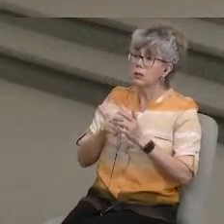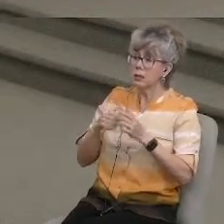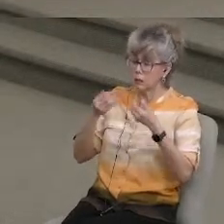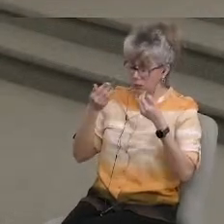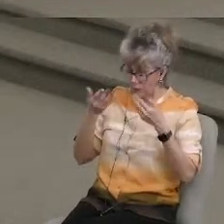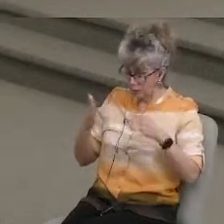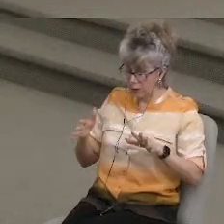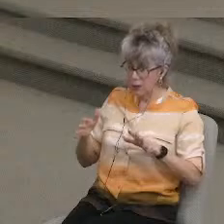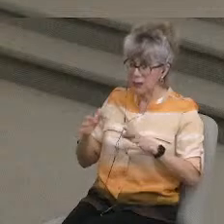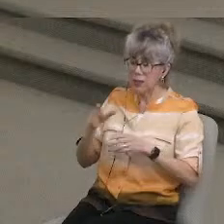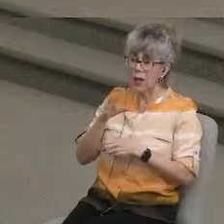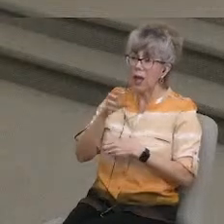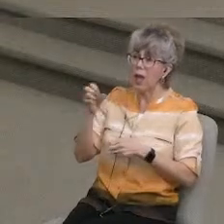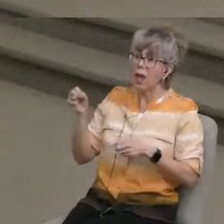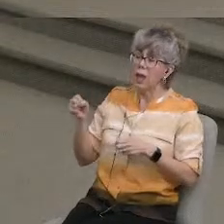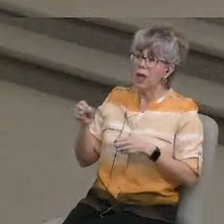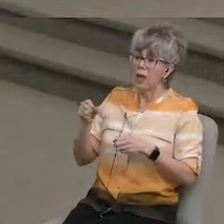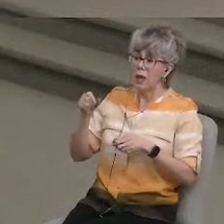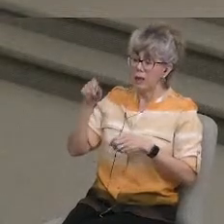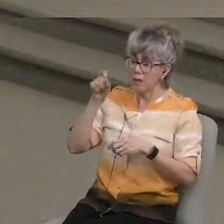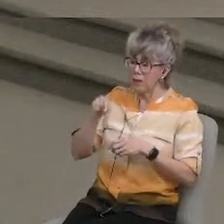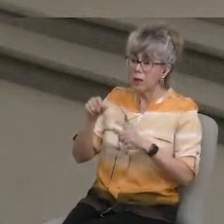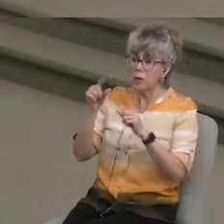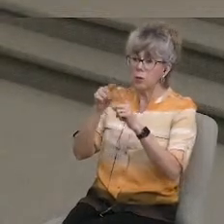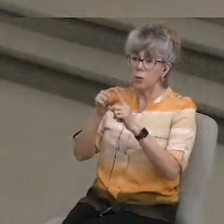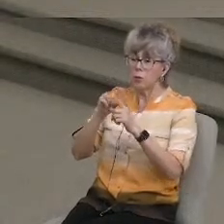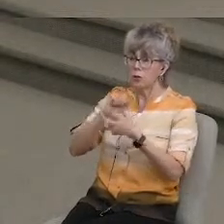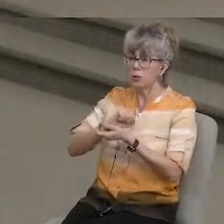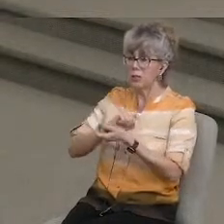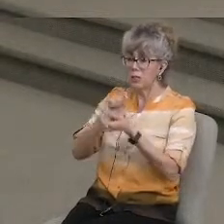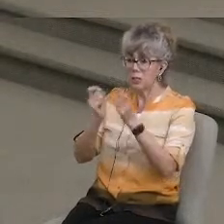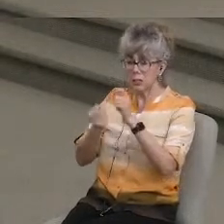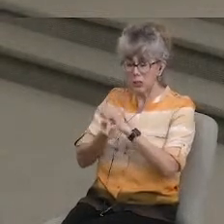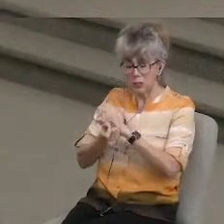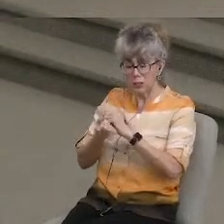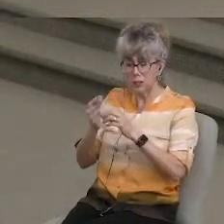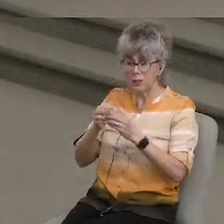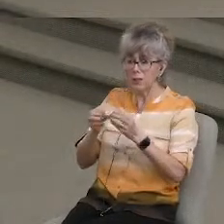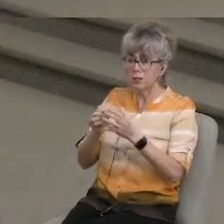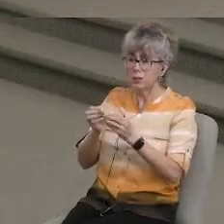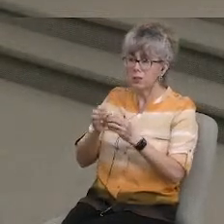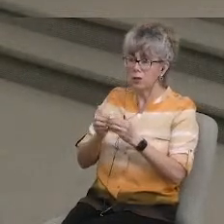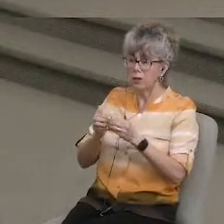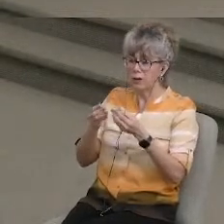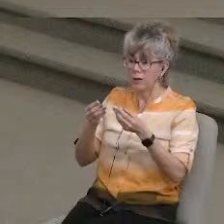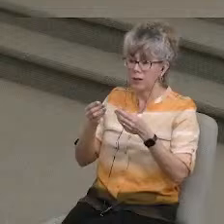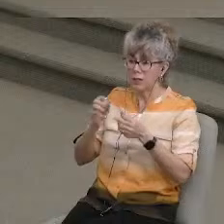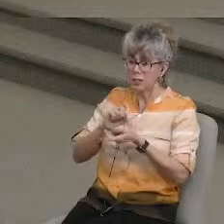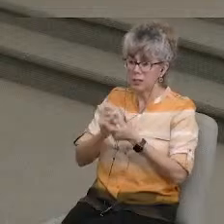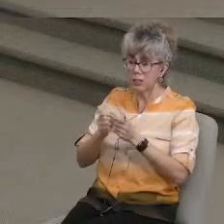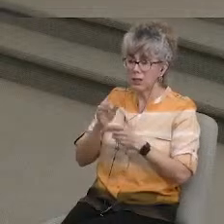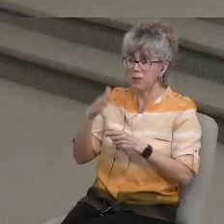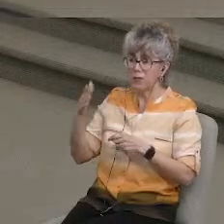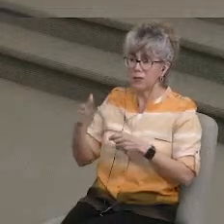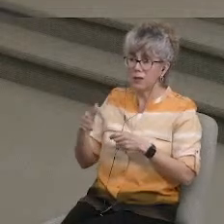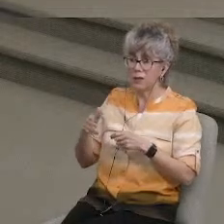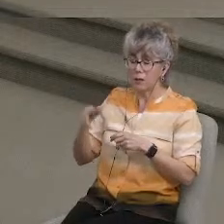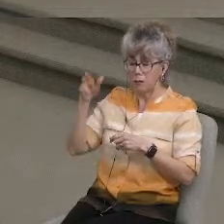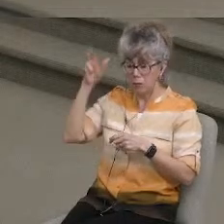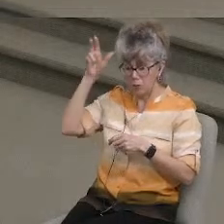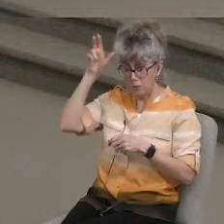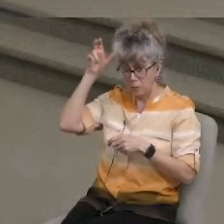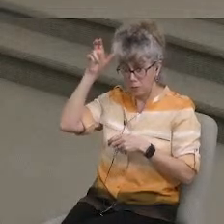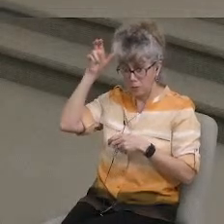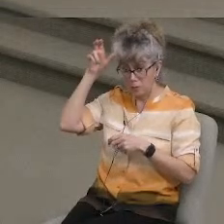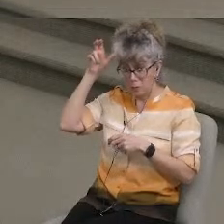changed the tide of human history forever. Evil at the cross had its high water mark. That's